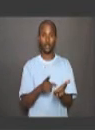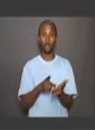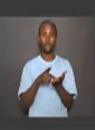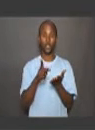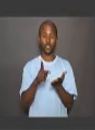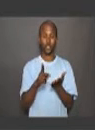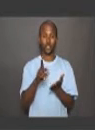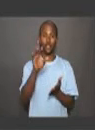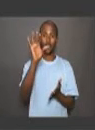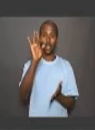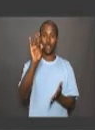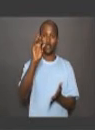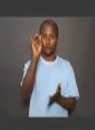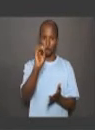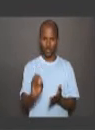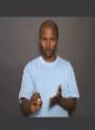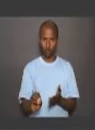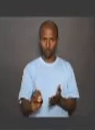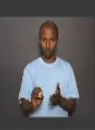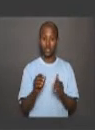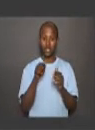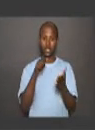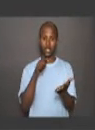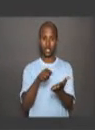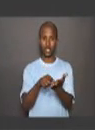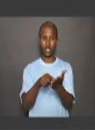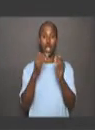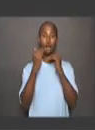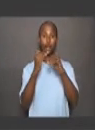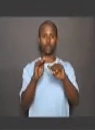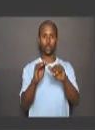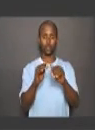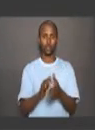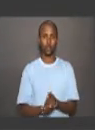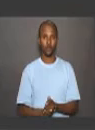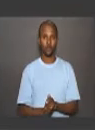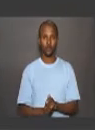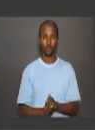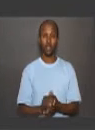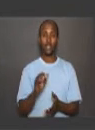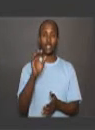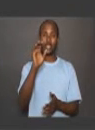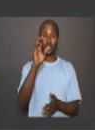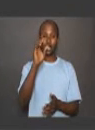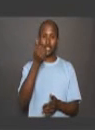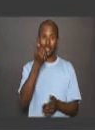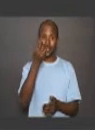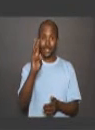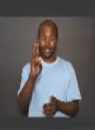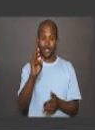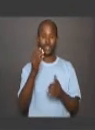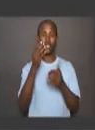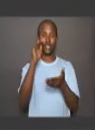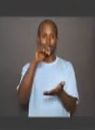His loan origination fee is 8% of this amount, which is